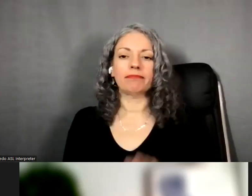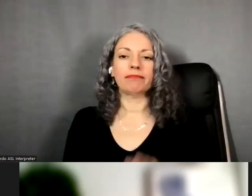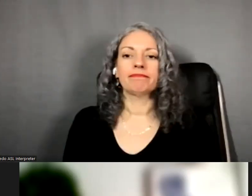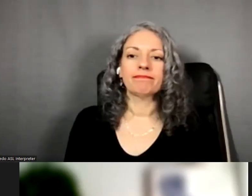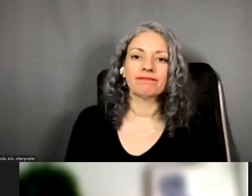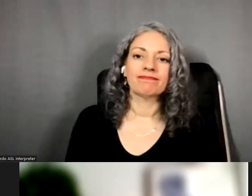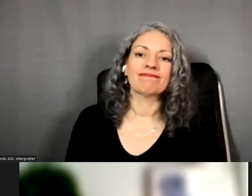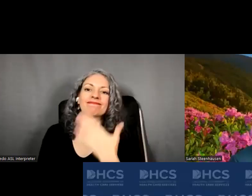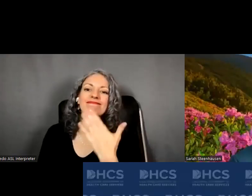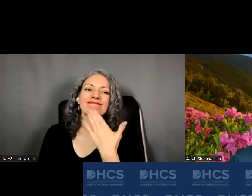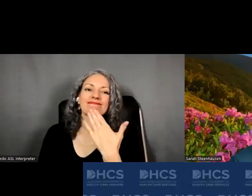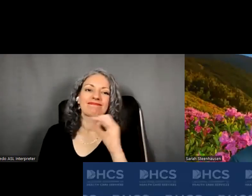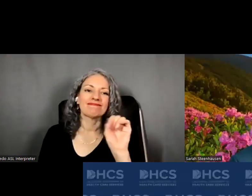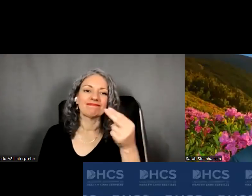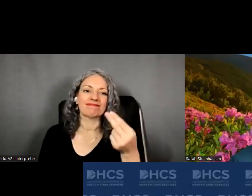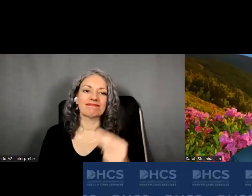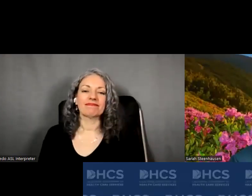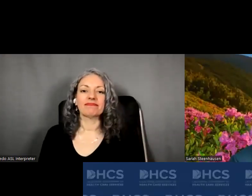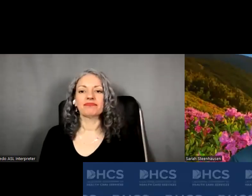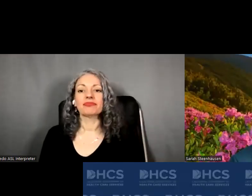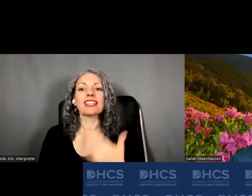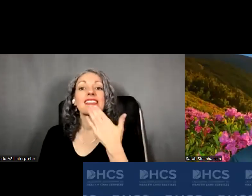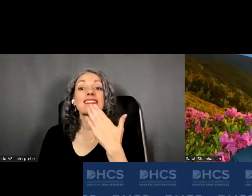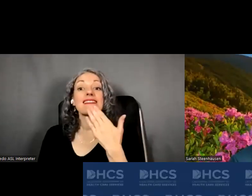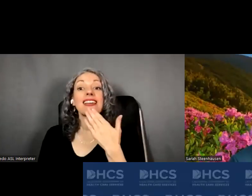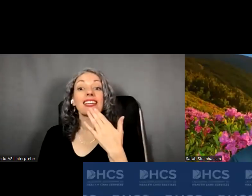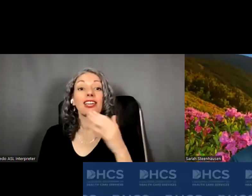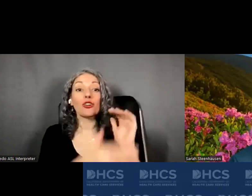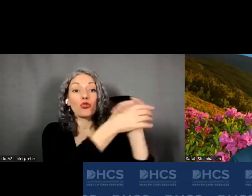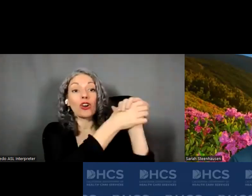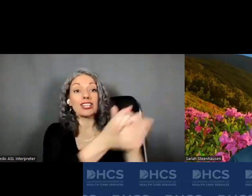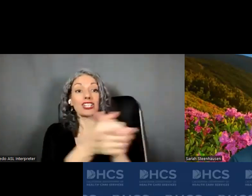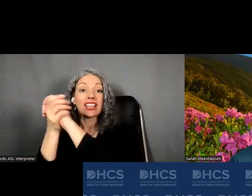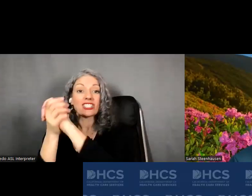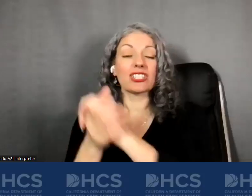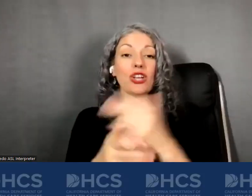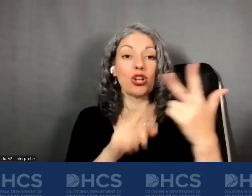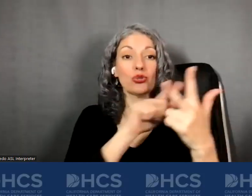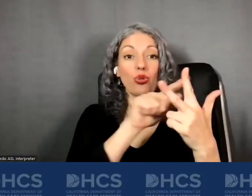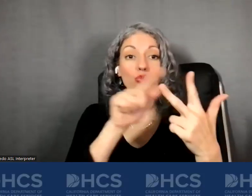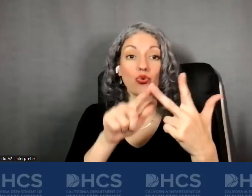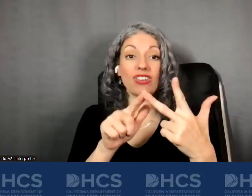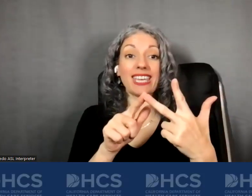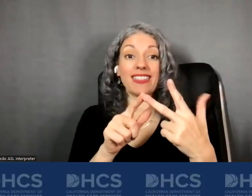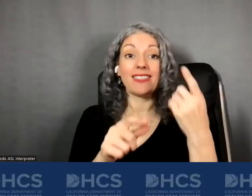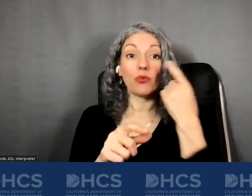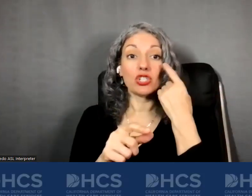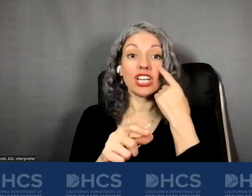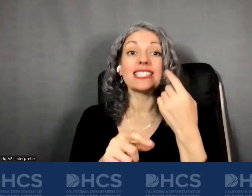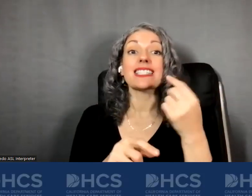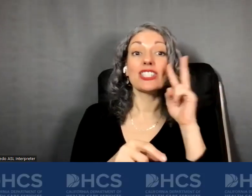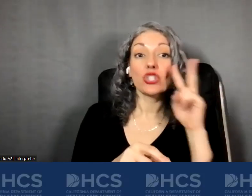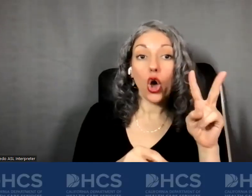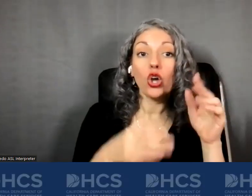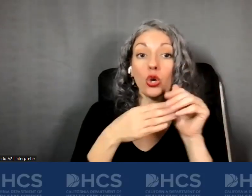Thank you, Sarah. And thank you. Congratulations to the three panelists that you are leading the